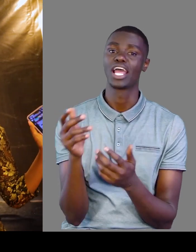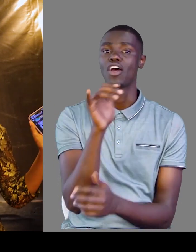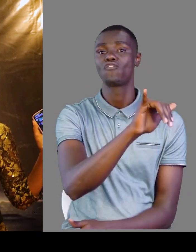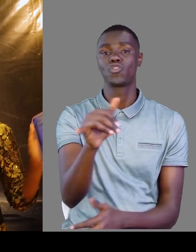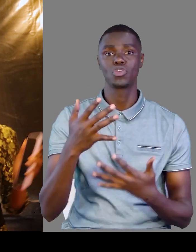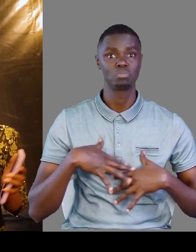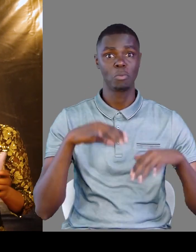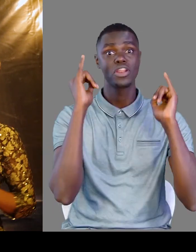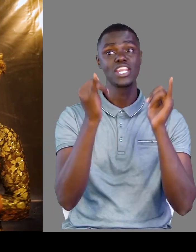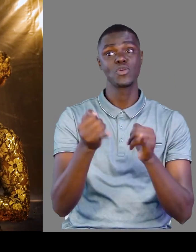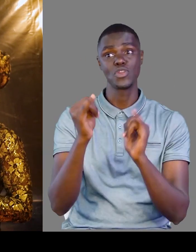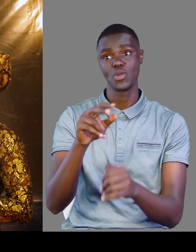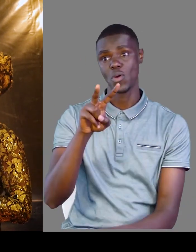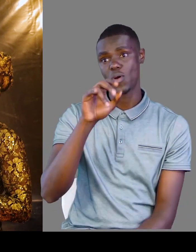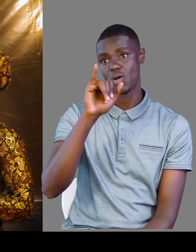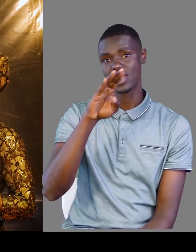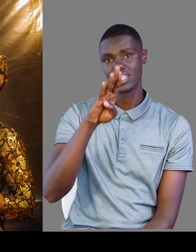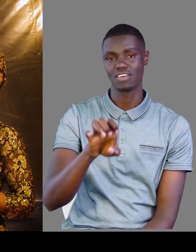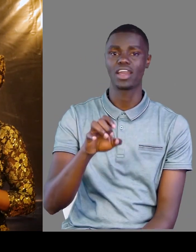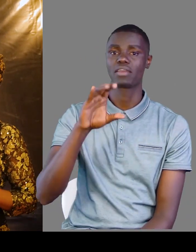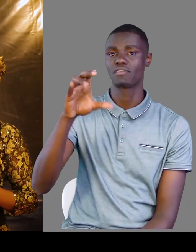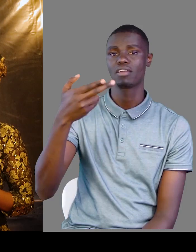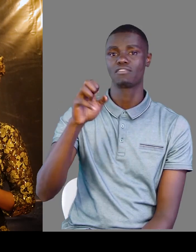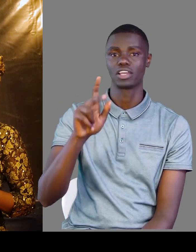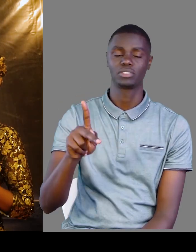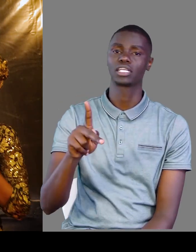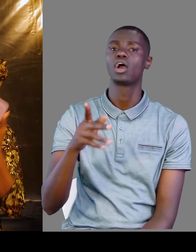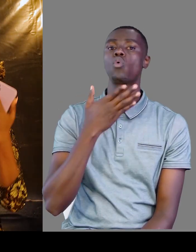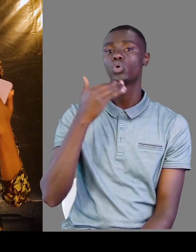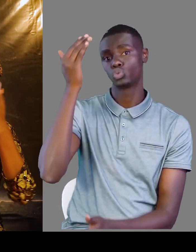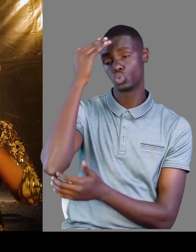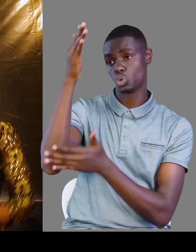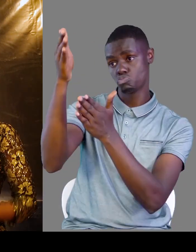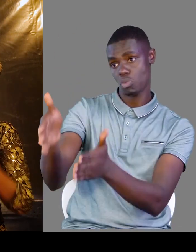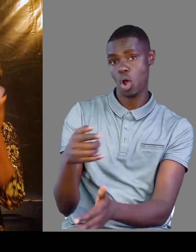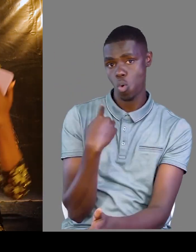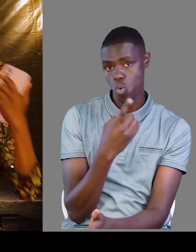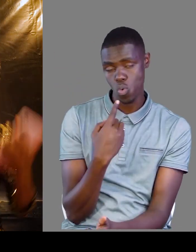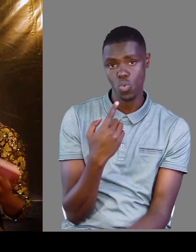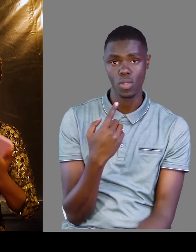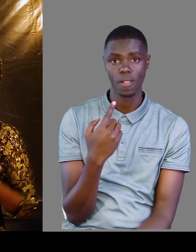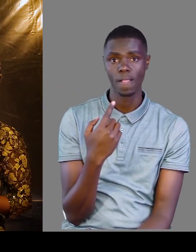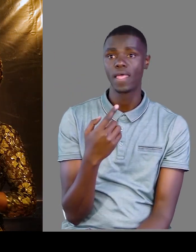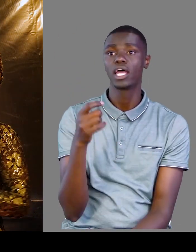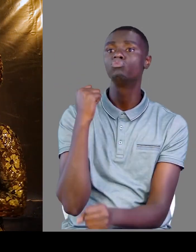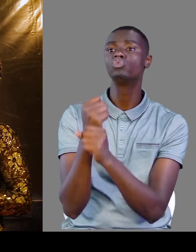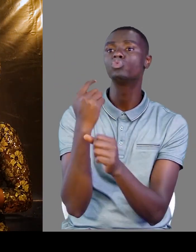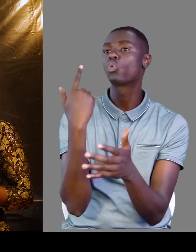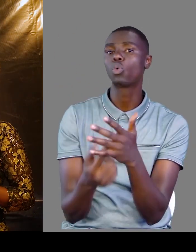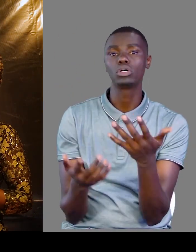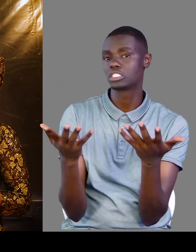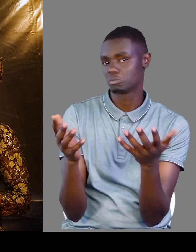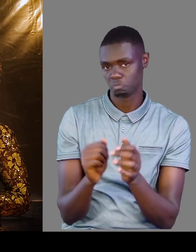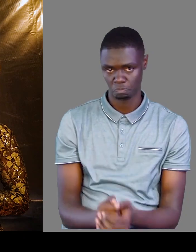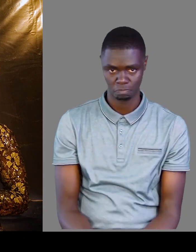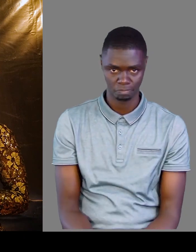who are new to the vibe check, to get intro for us to get to know who you are and why and what you do in the industry. All